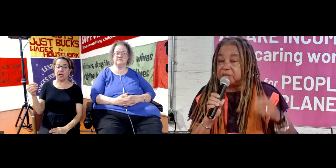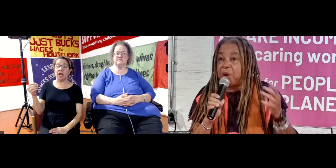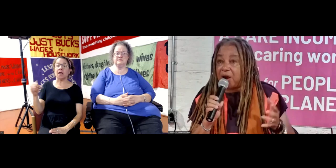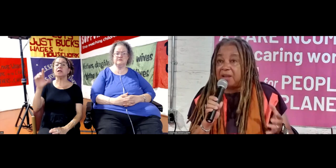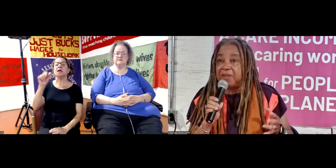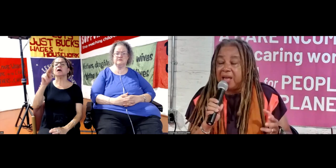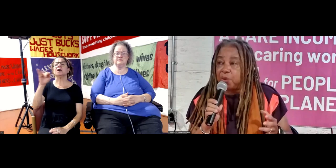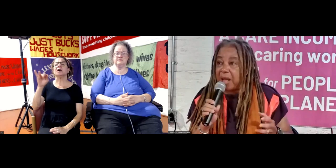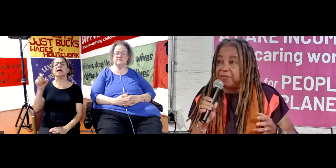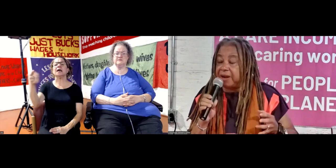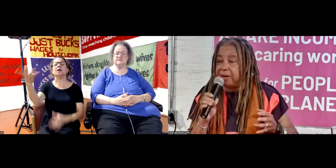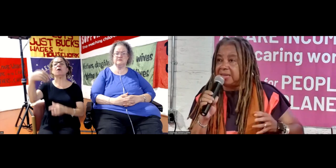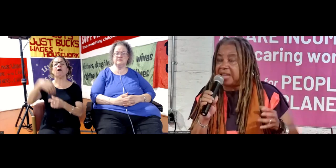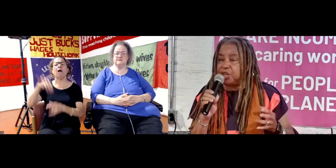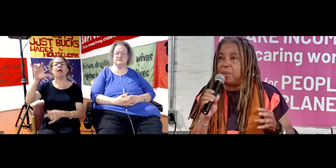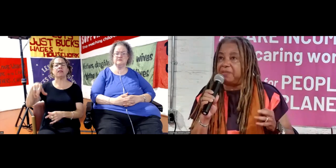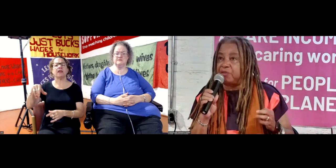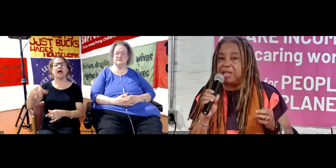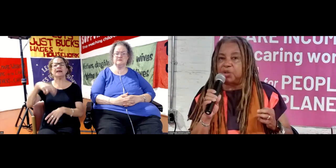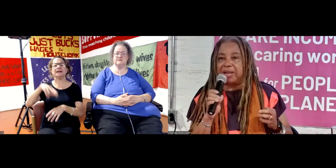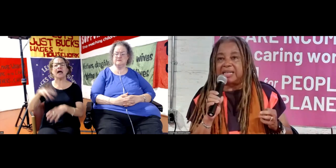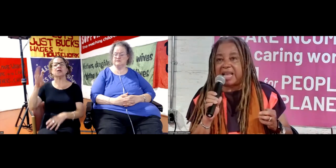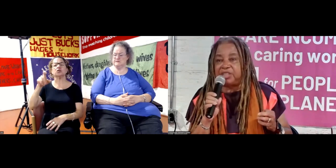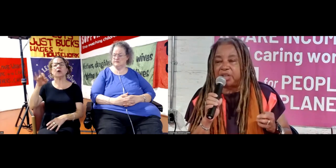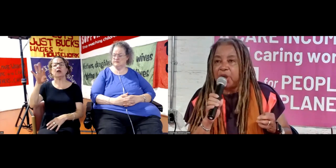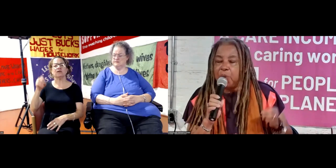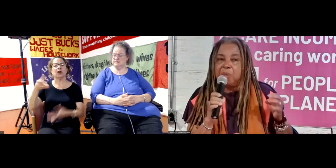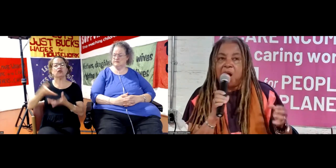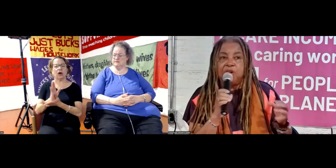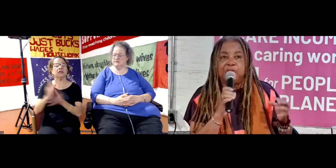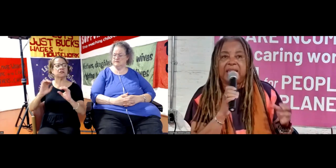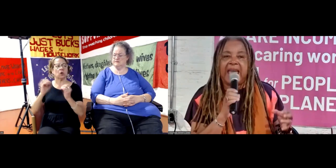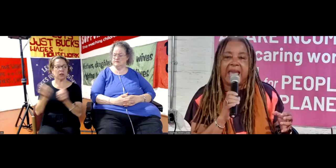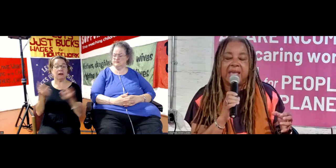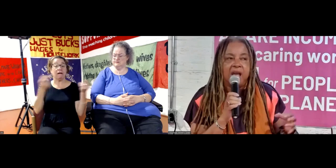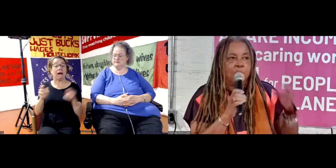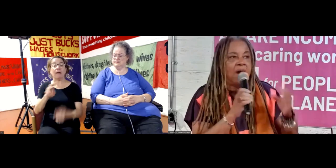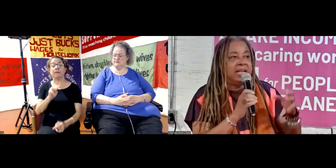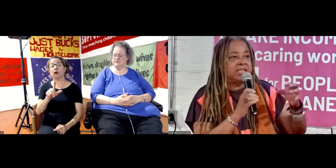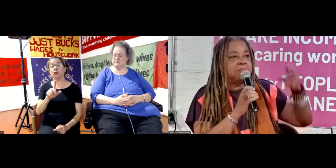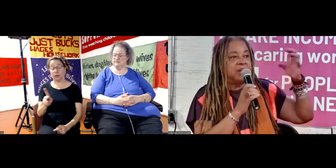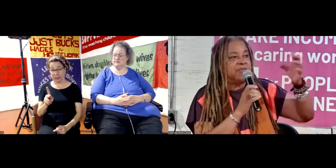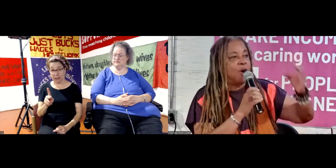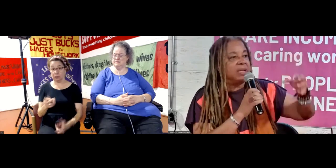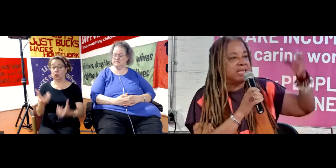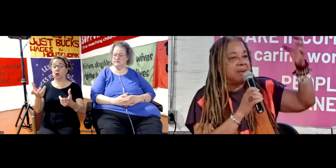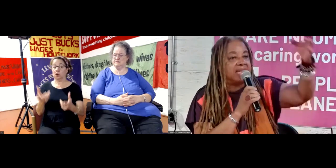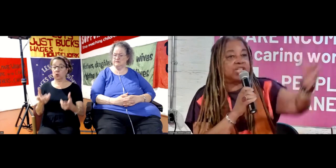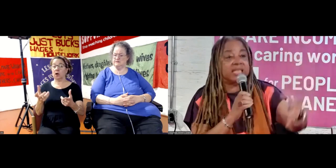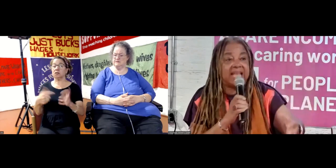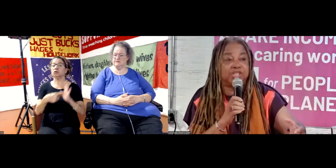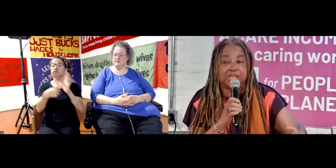here, was part of the National Welfare Rights Organization, where Martin Luther King wanted to put forward